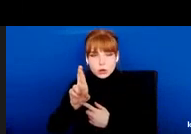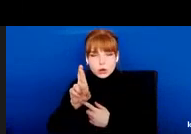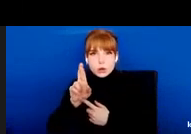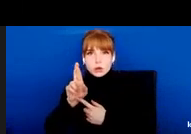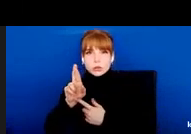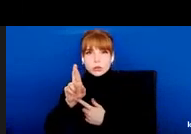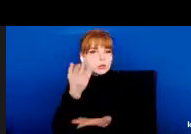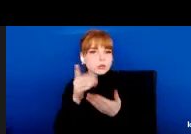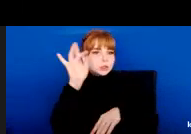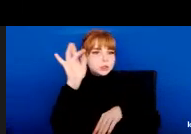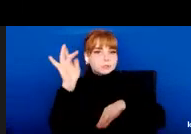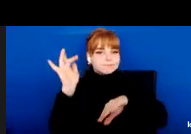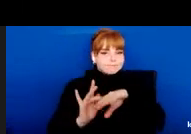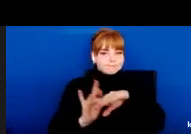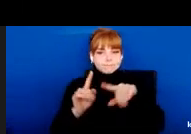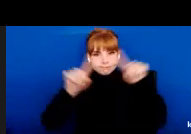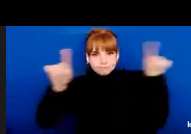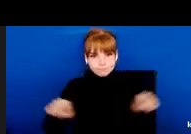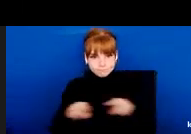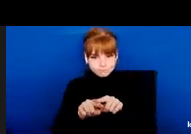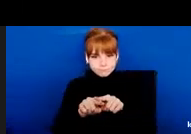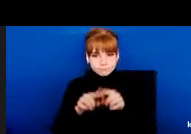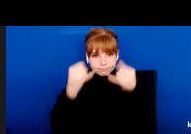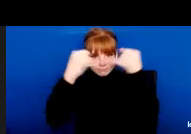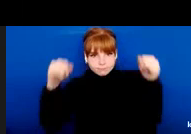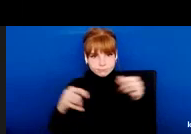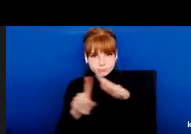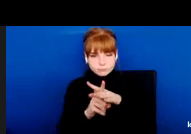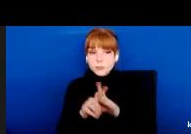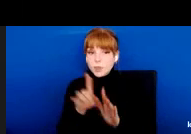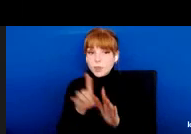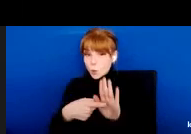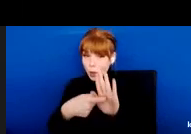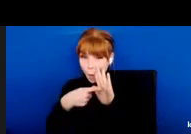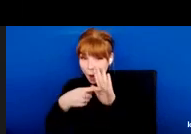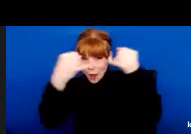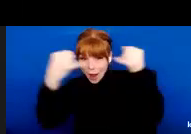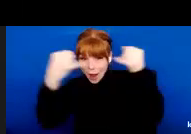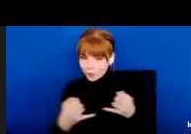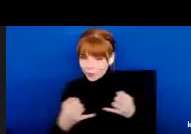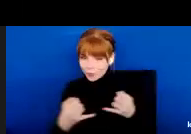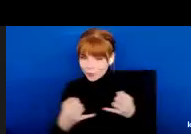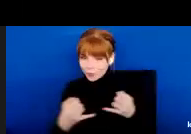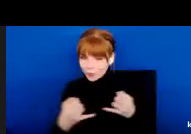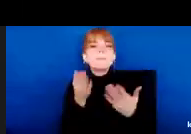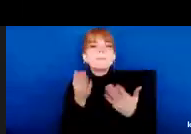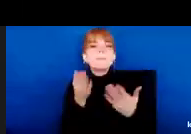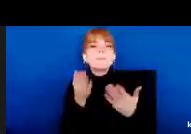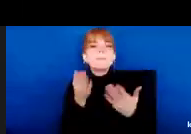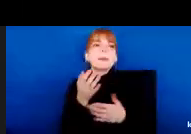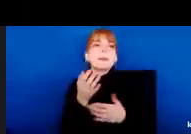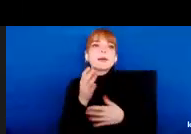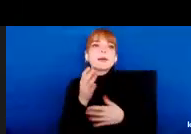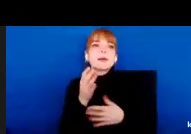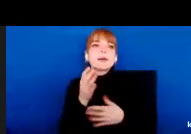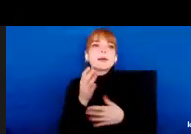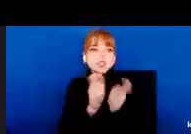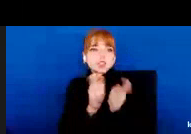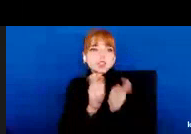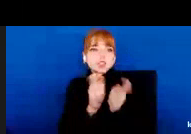visible. It doesn't say it has to be an outline. If you have a color change, say something changes from gray to blue